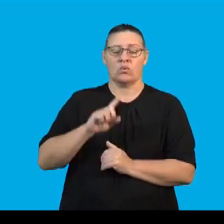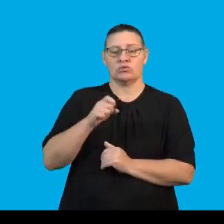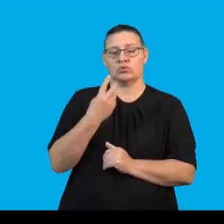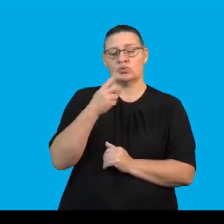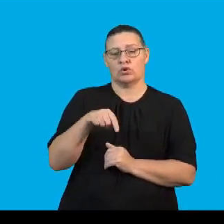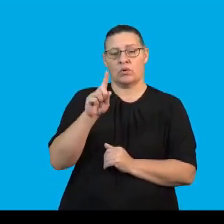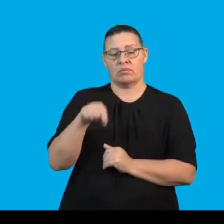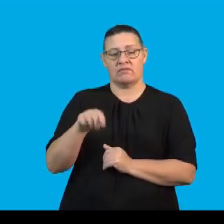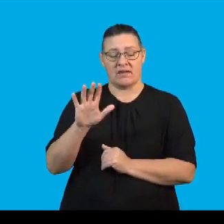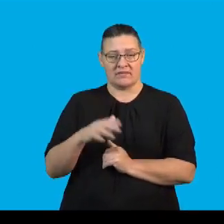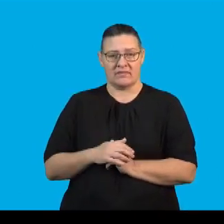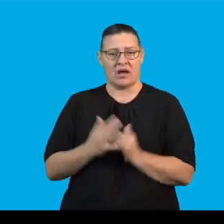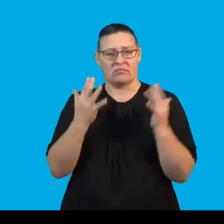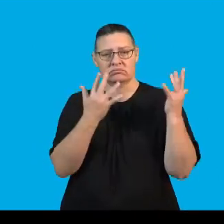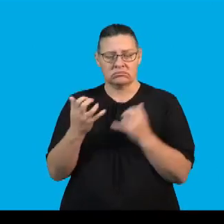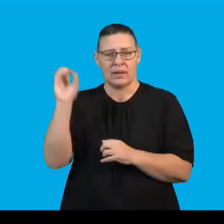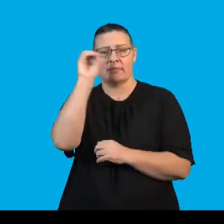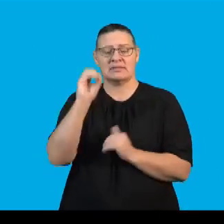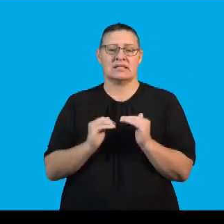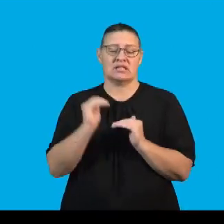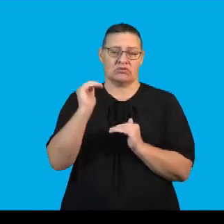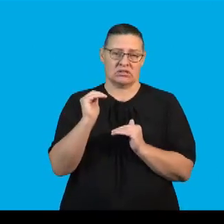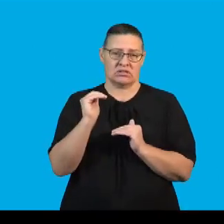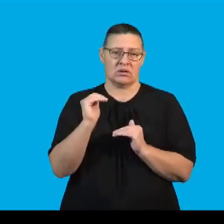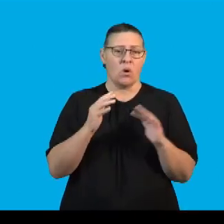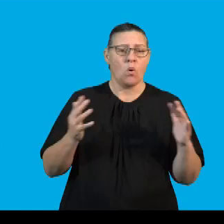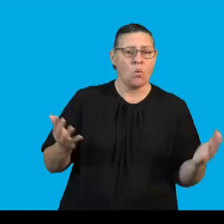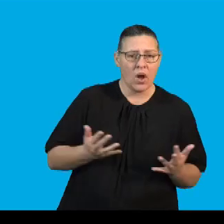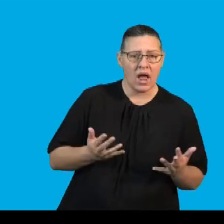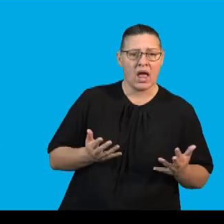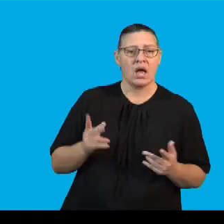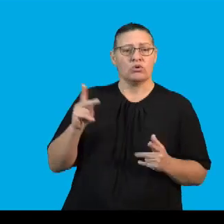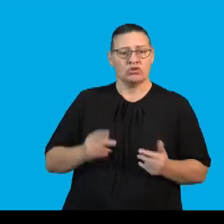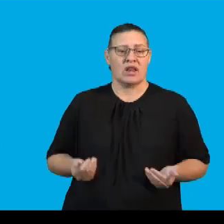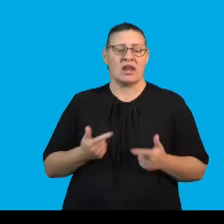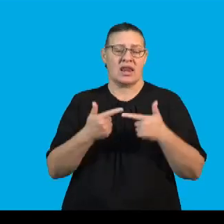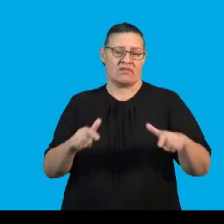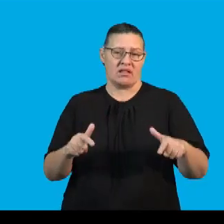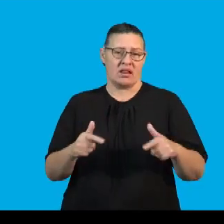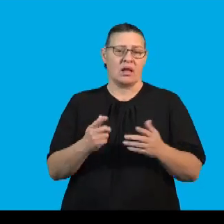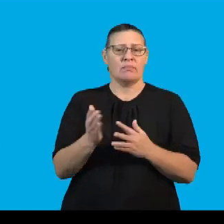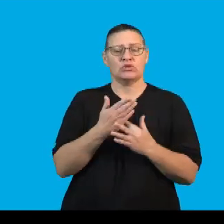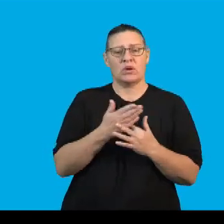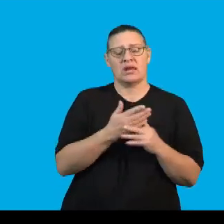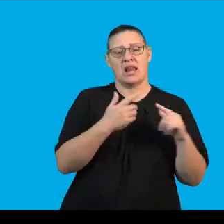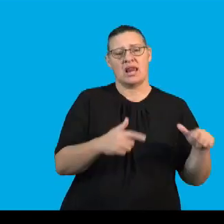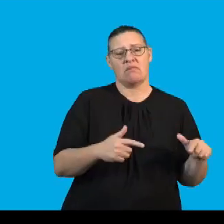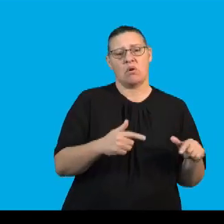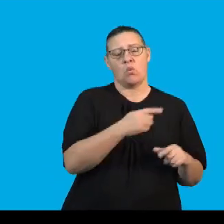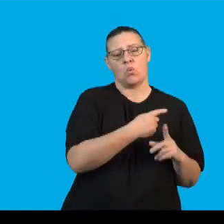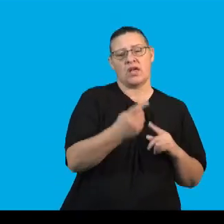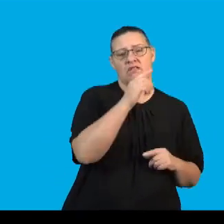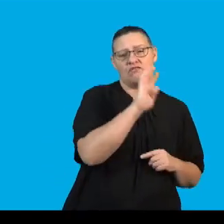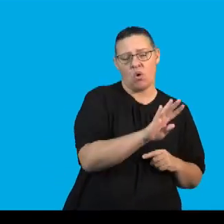Question 215, calculate the percentage increase in the progesterone level between week 4 and